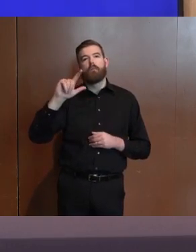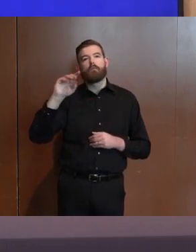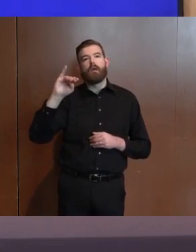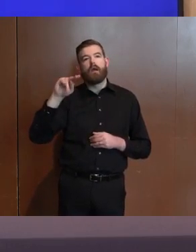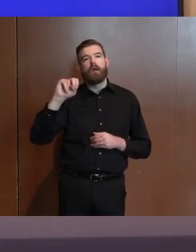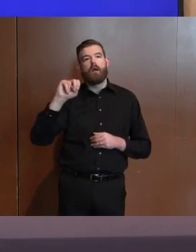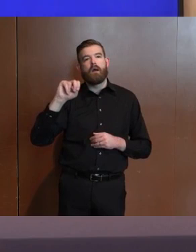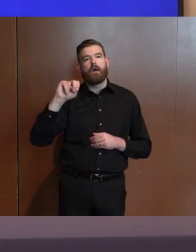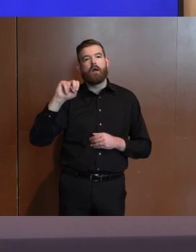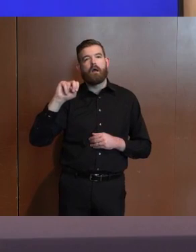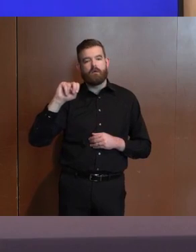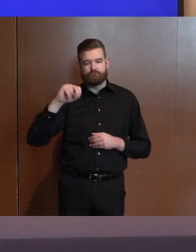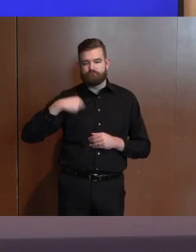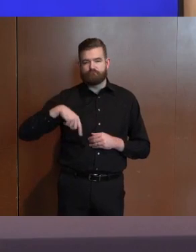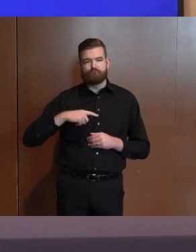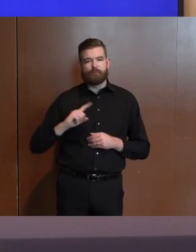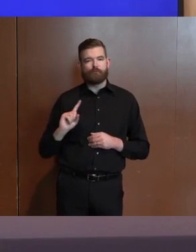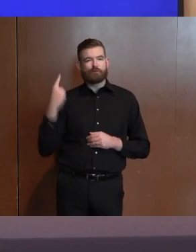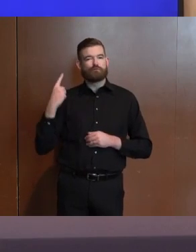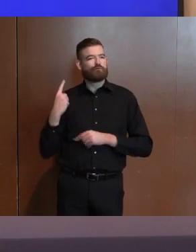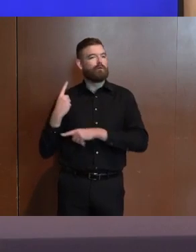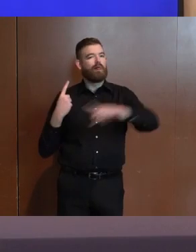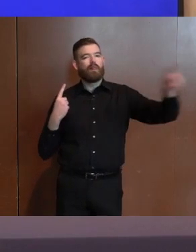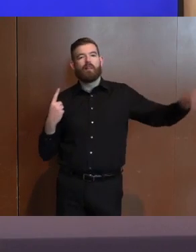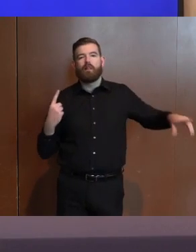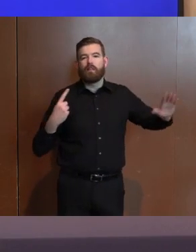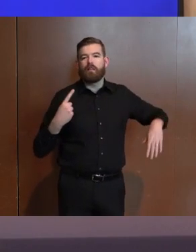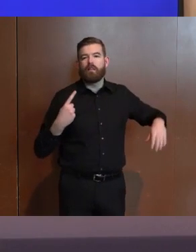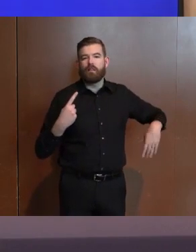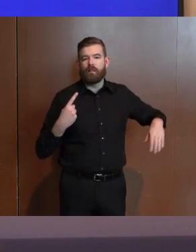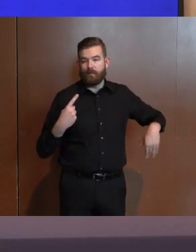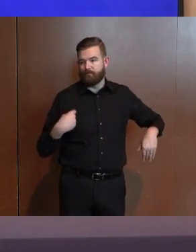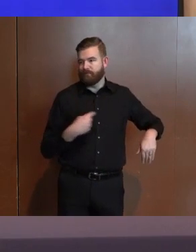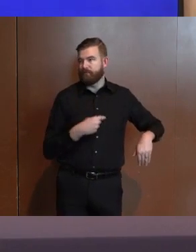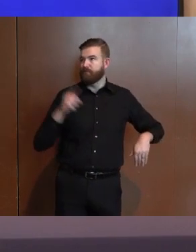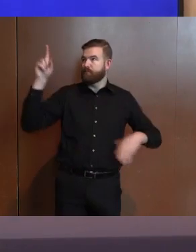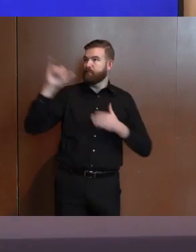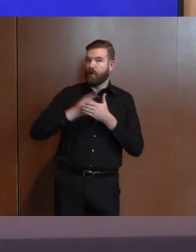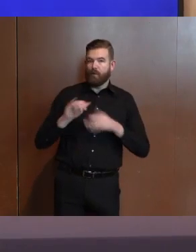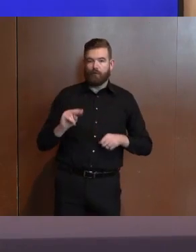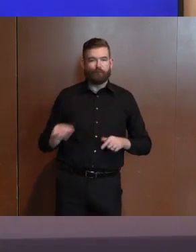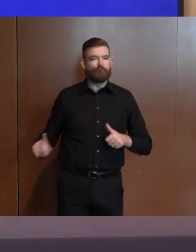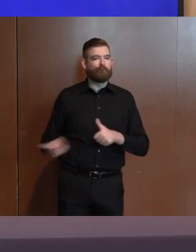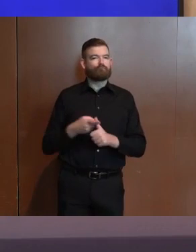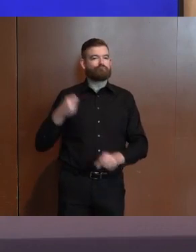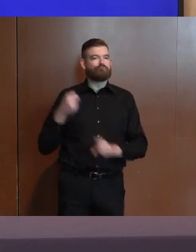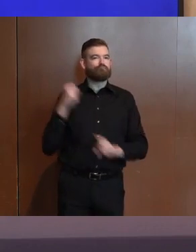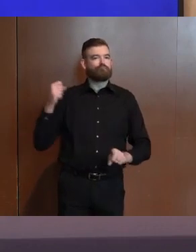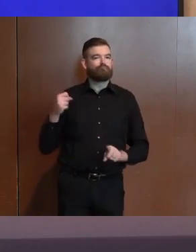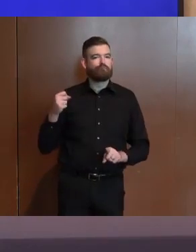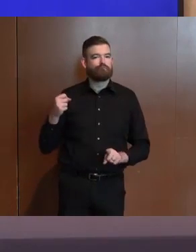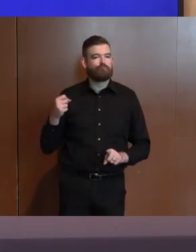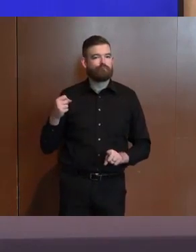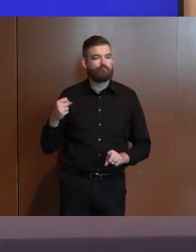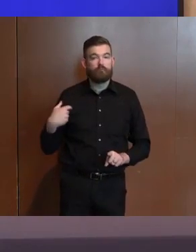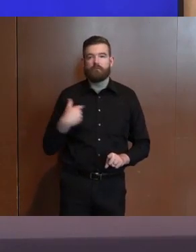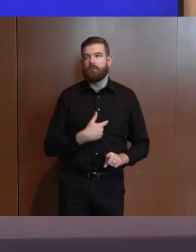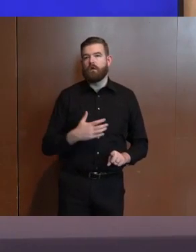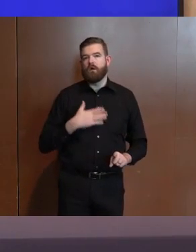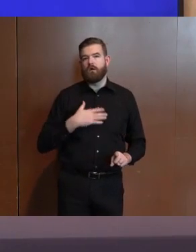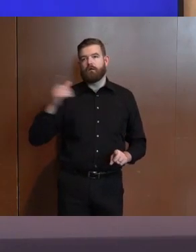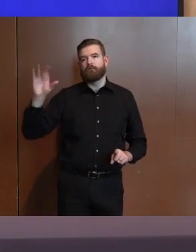saying this. Sadly, our country's going to have to go through. So I'm gratified to hear he's taken that step. Real quick,